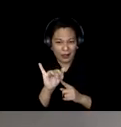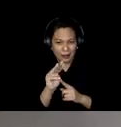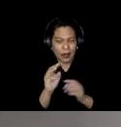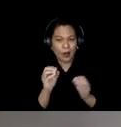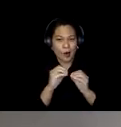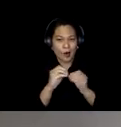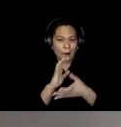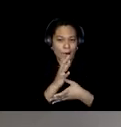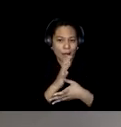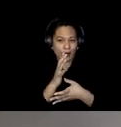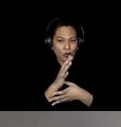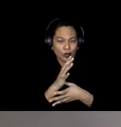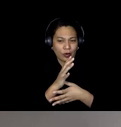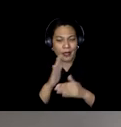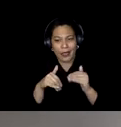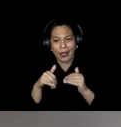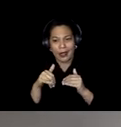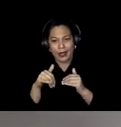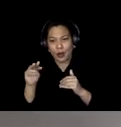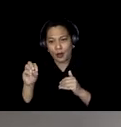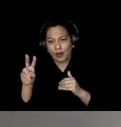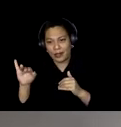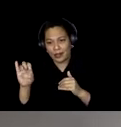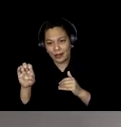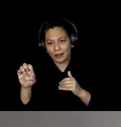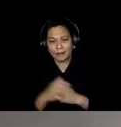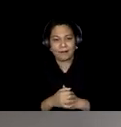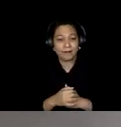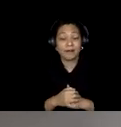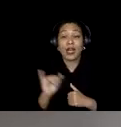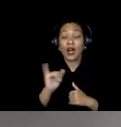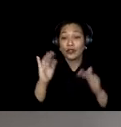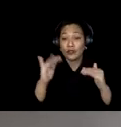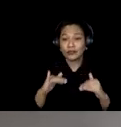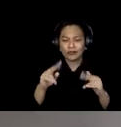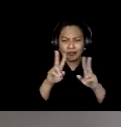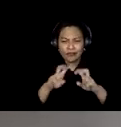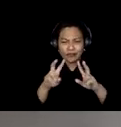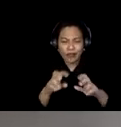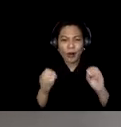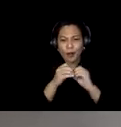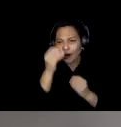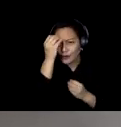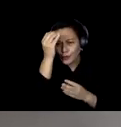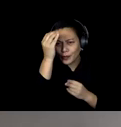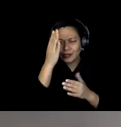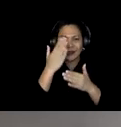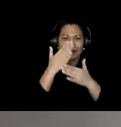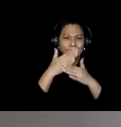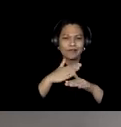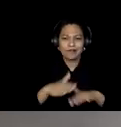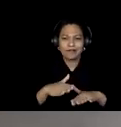than horror film. So more people are searching for horror movie. And then if you go down here, you can also see a little bit more information. So it's broken down